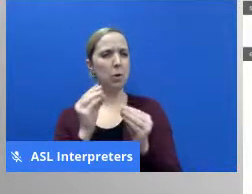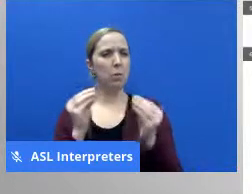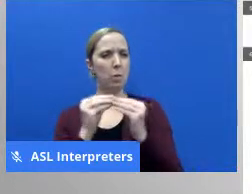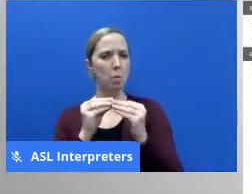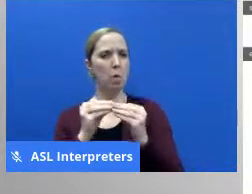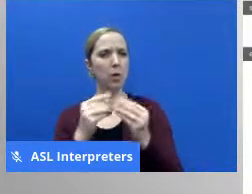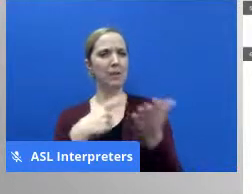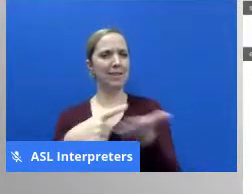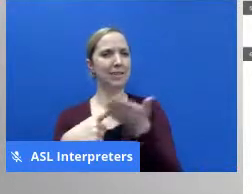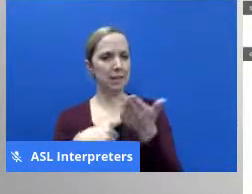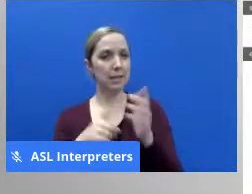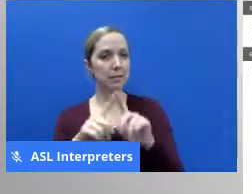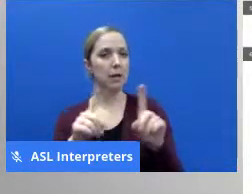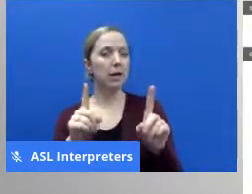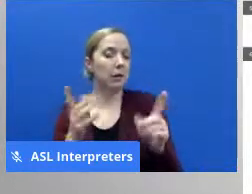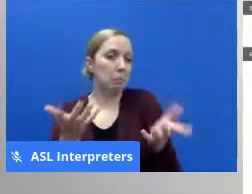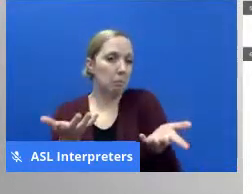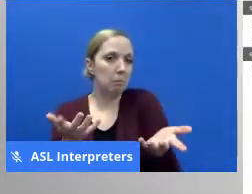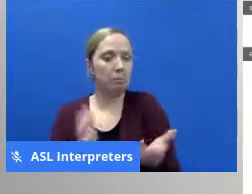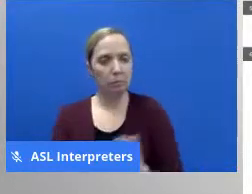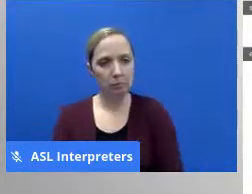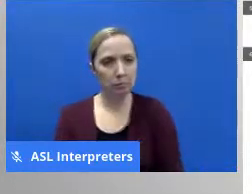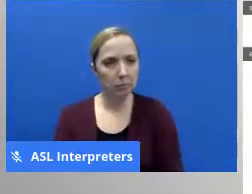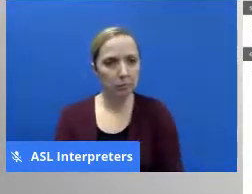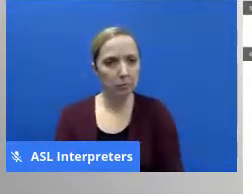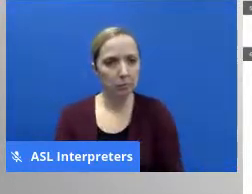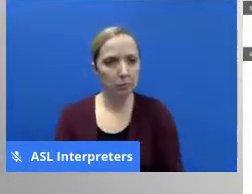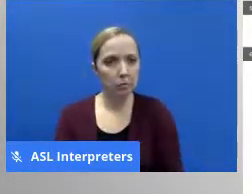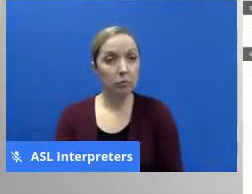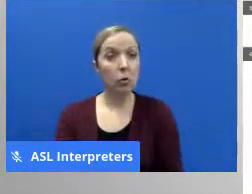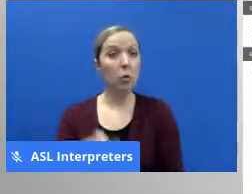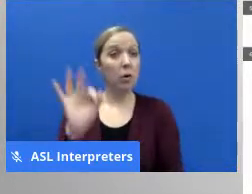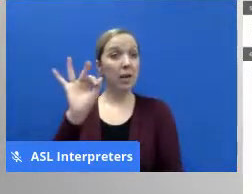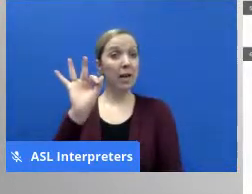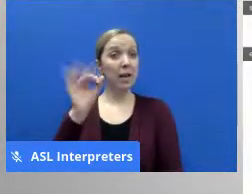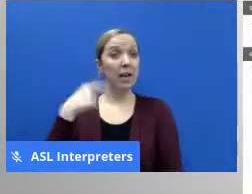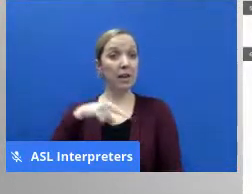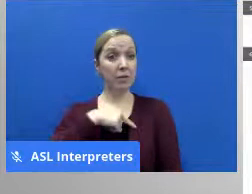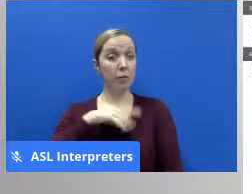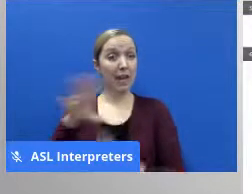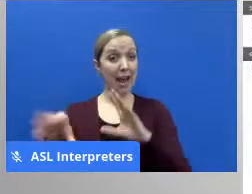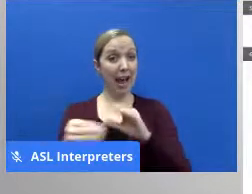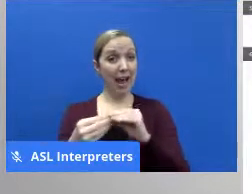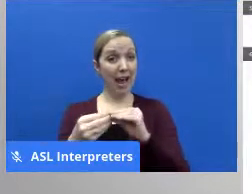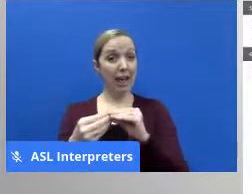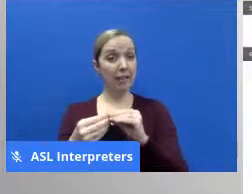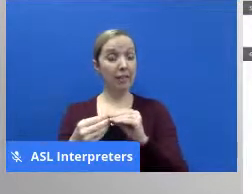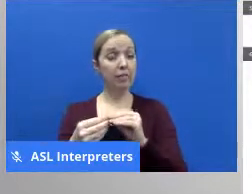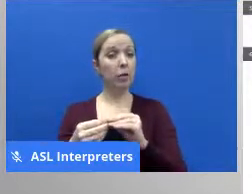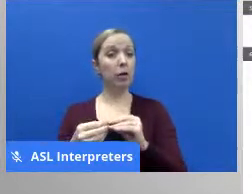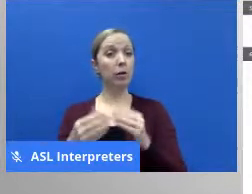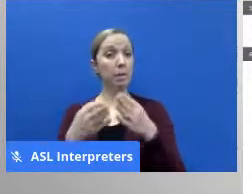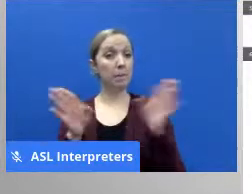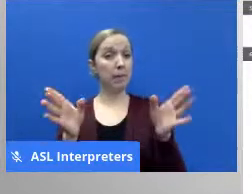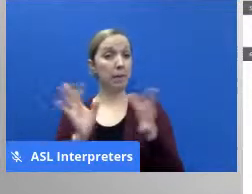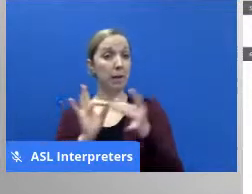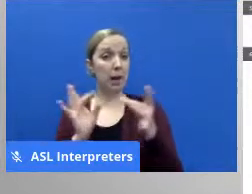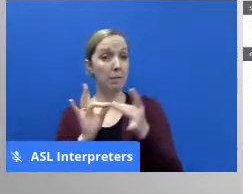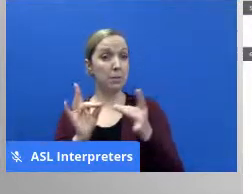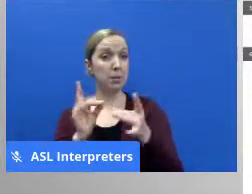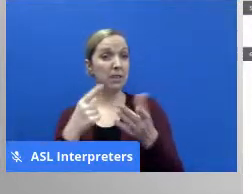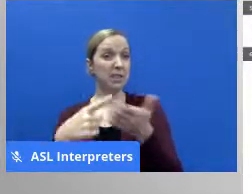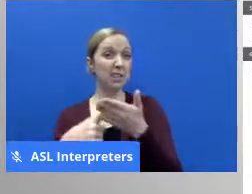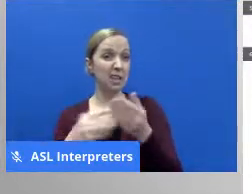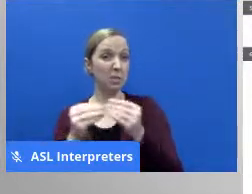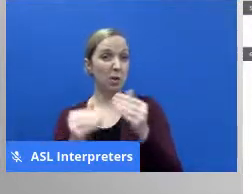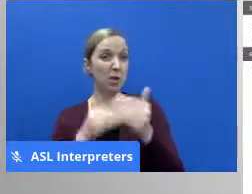board meeting. Okay, well, if we put these up for public comment, we can discuss them again at the next work session in